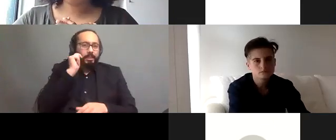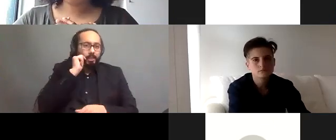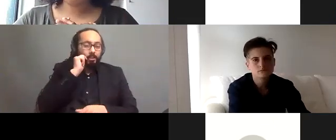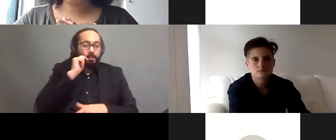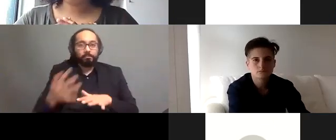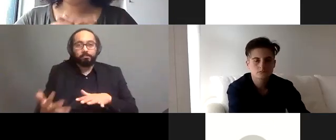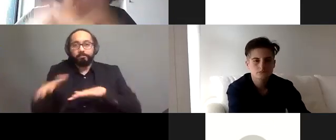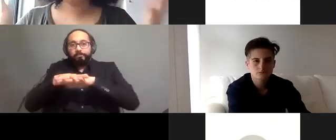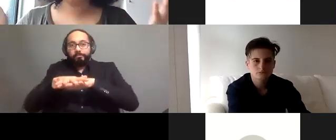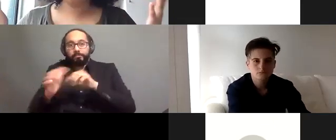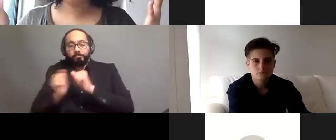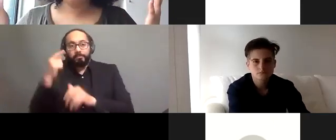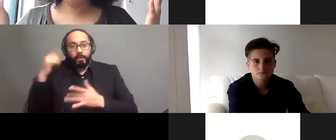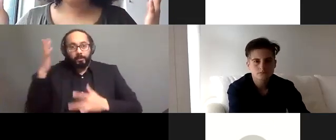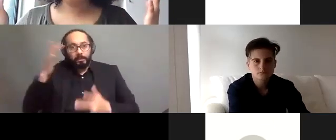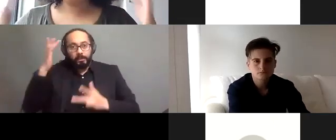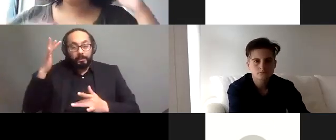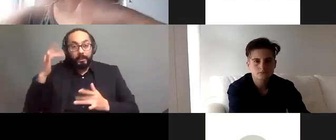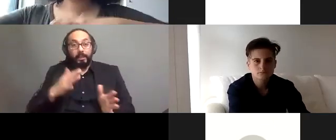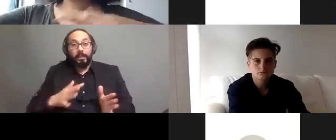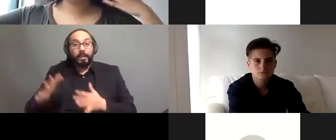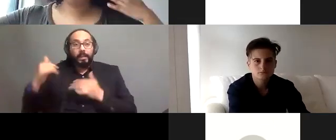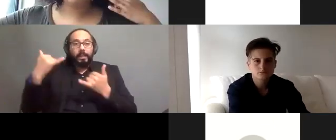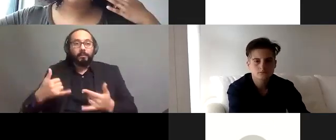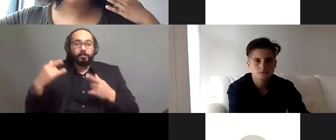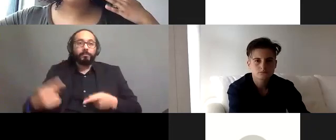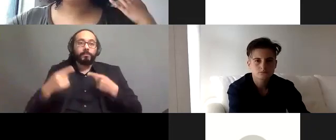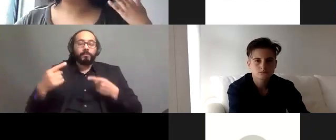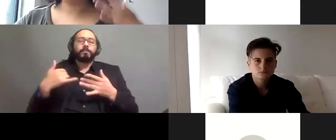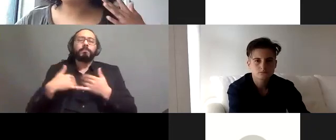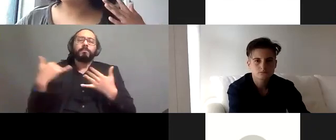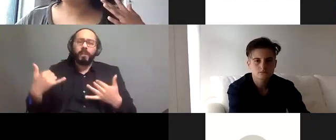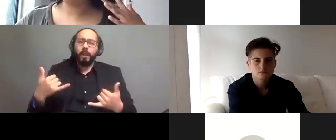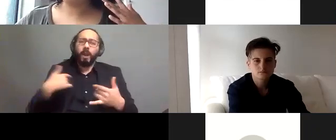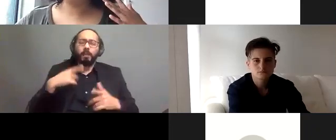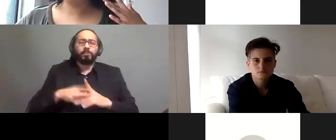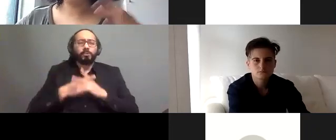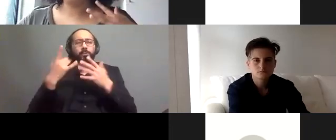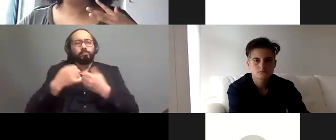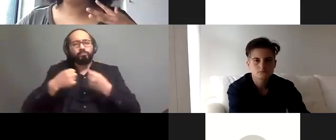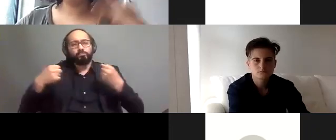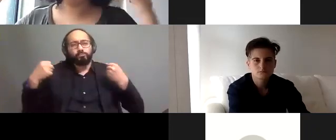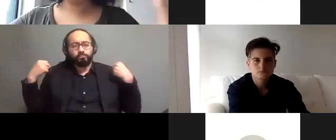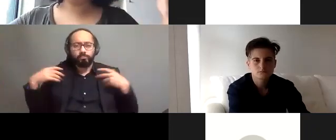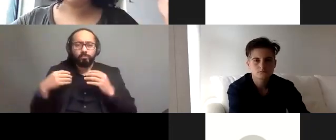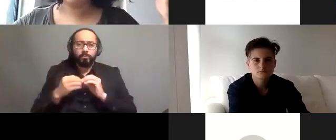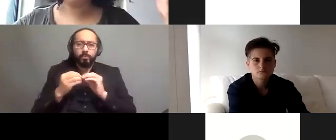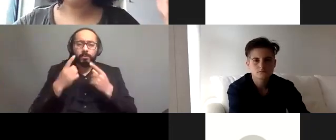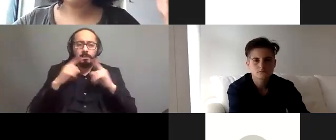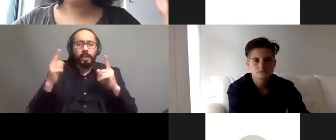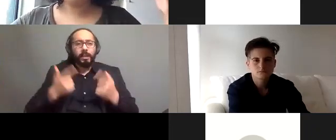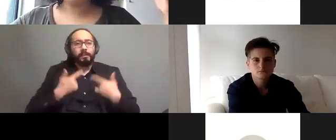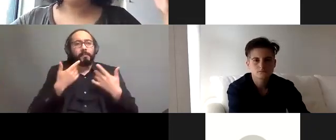I'm just like struggling and I'm coming out of it on the other side and trying to live my best